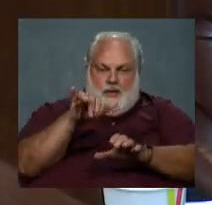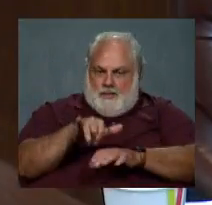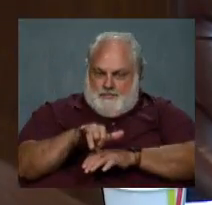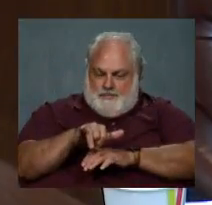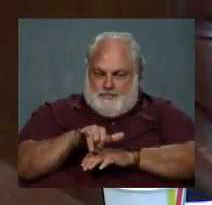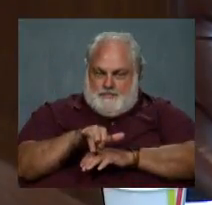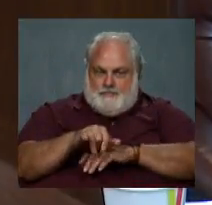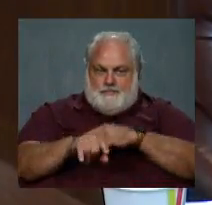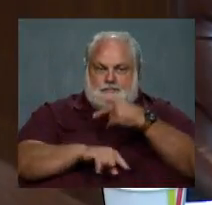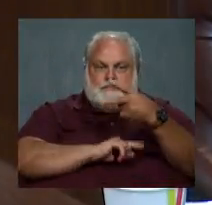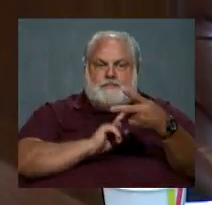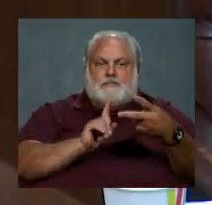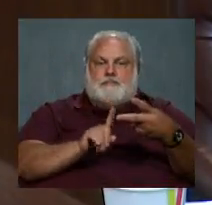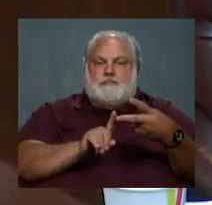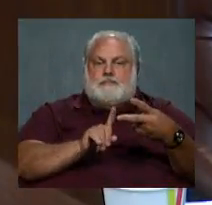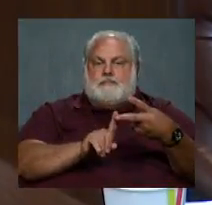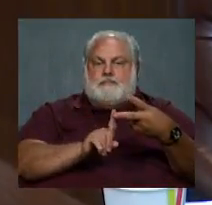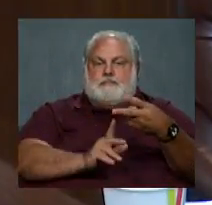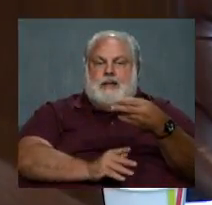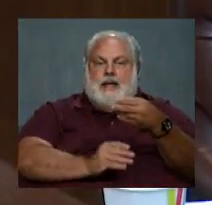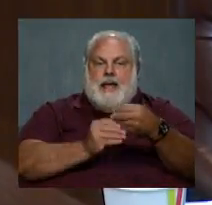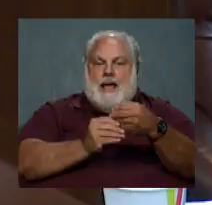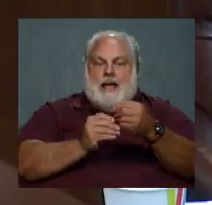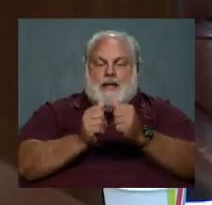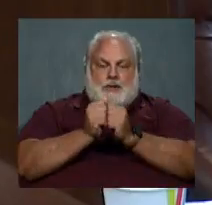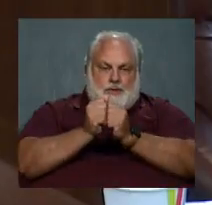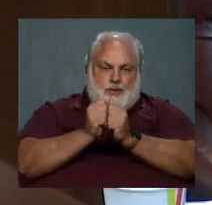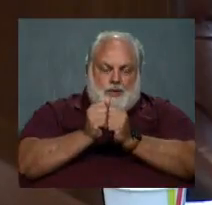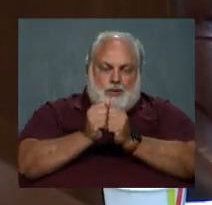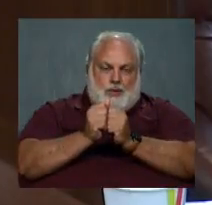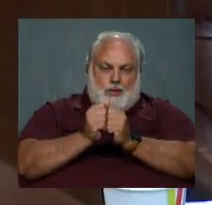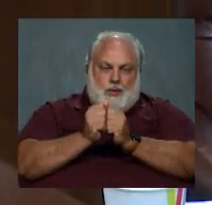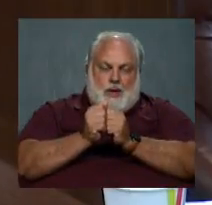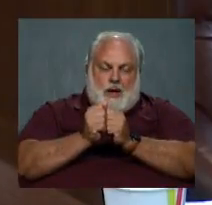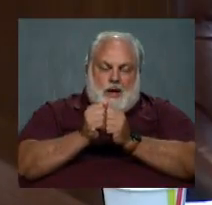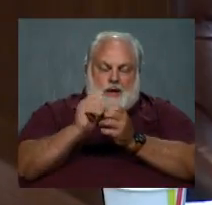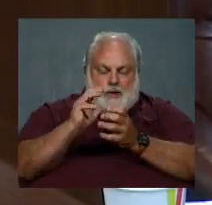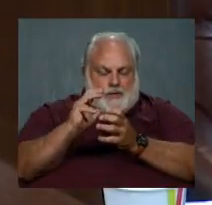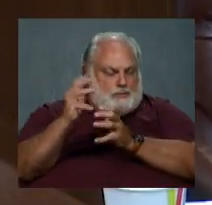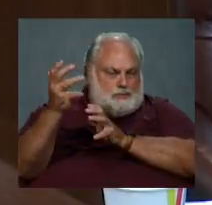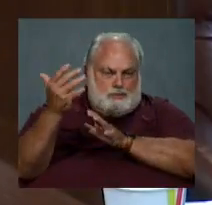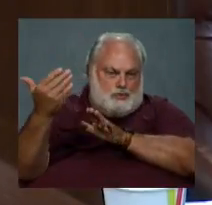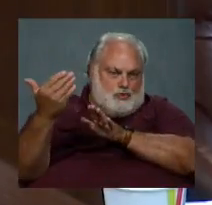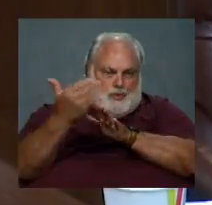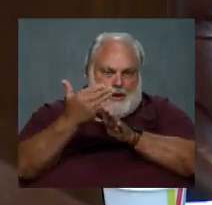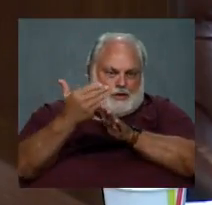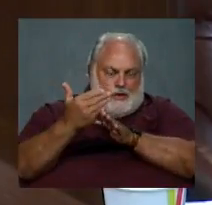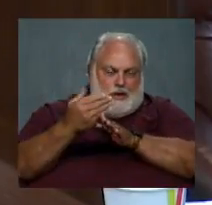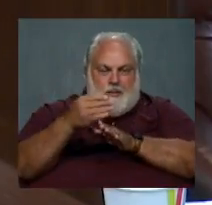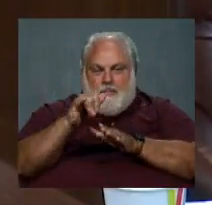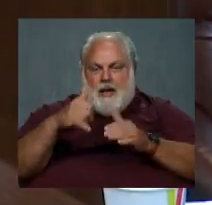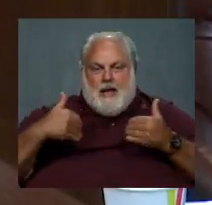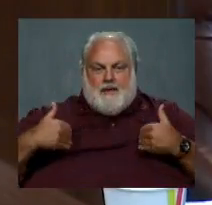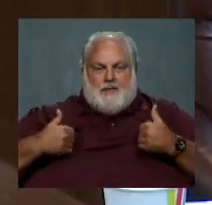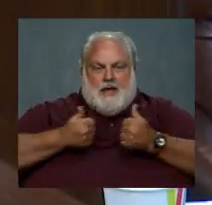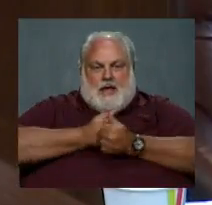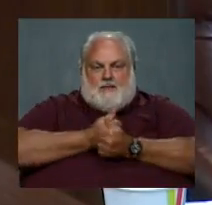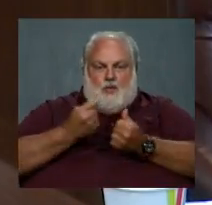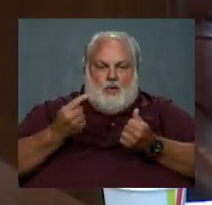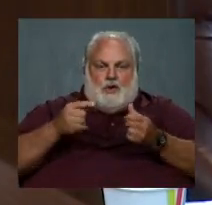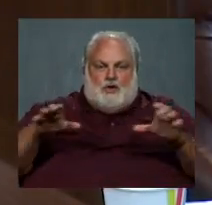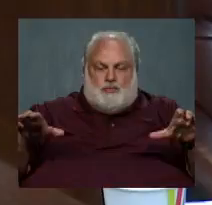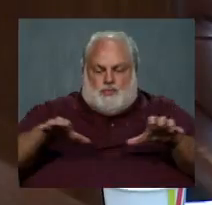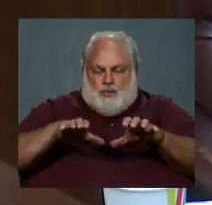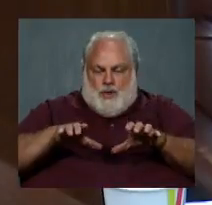Secondly, it was adding to a distraction by having everybody doing this in